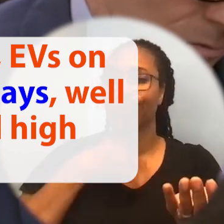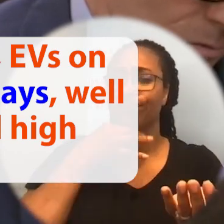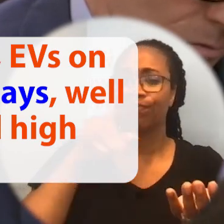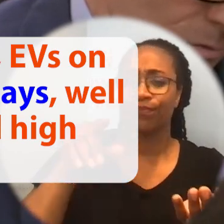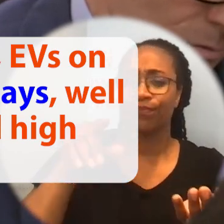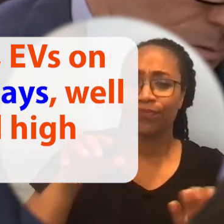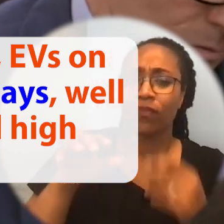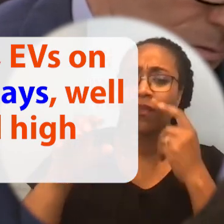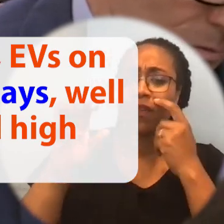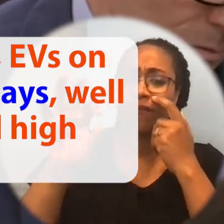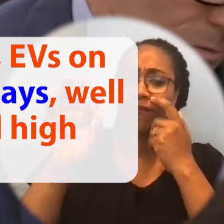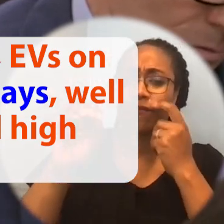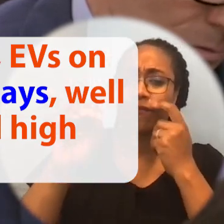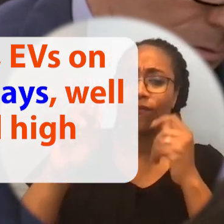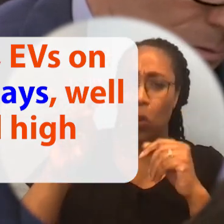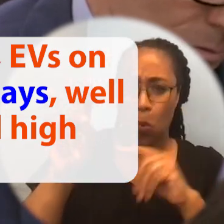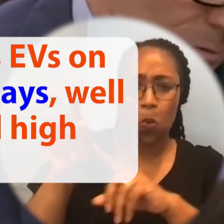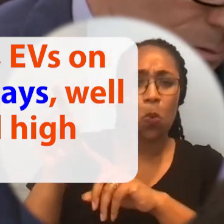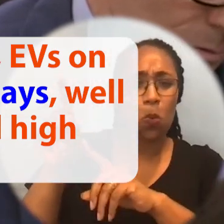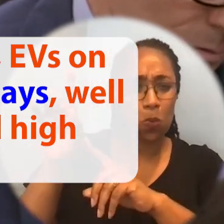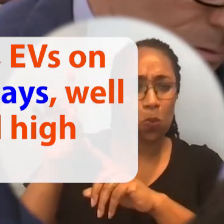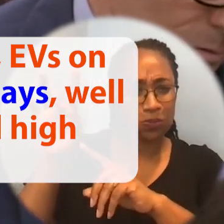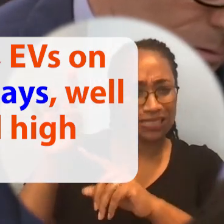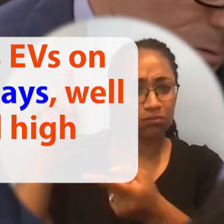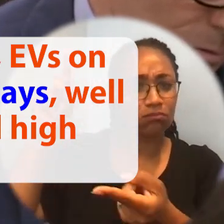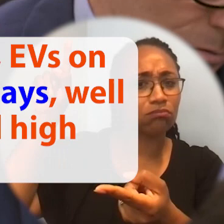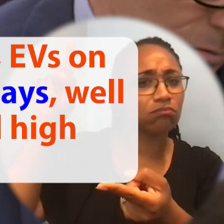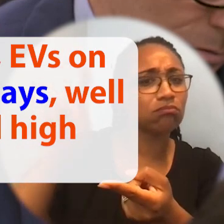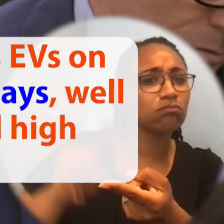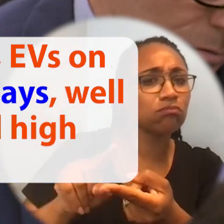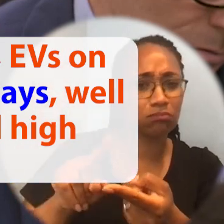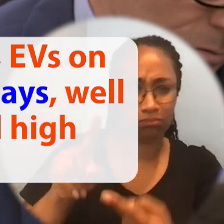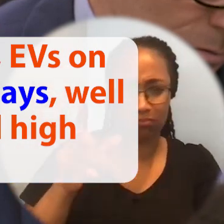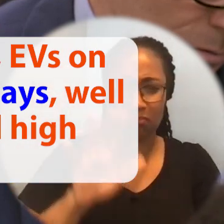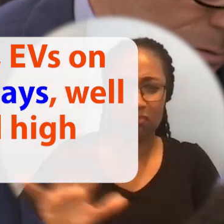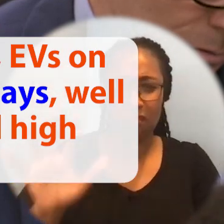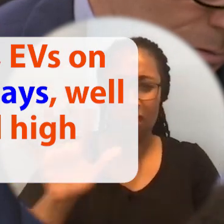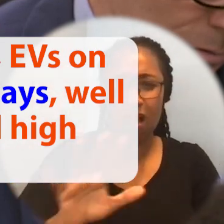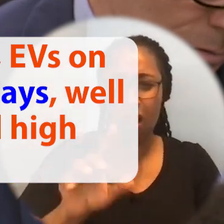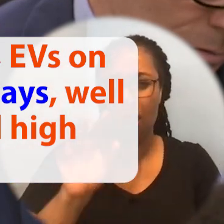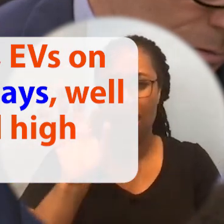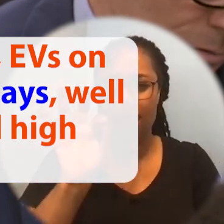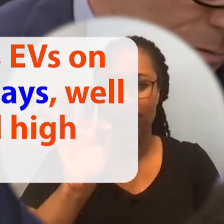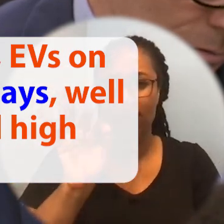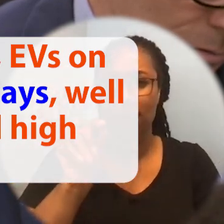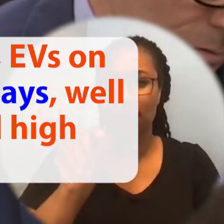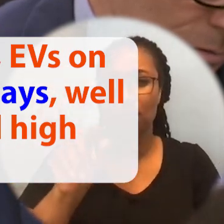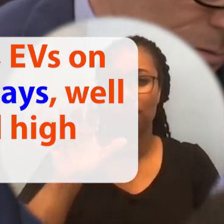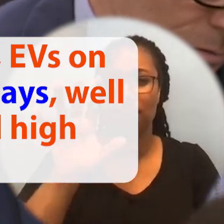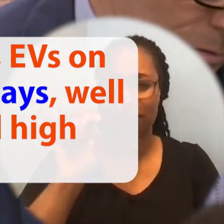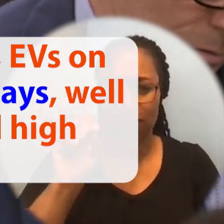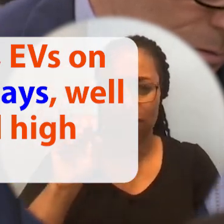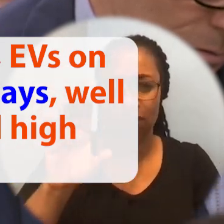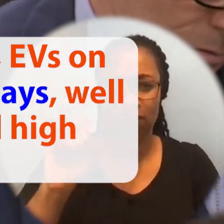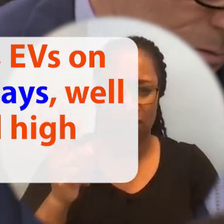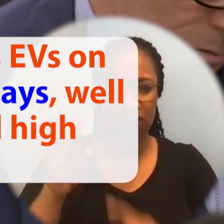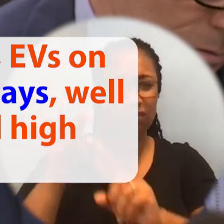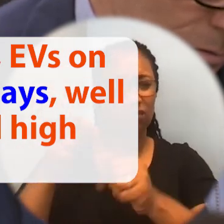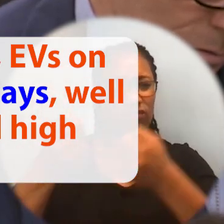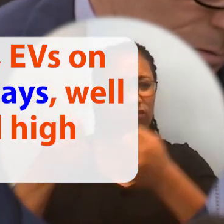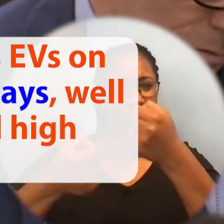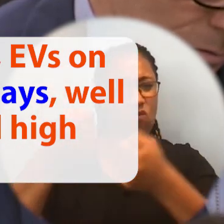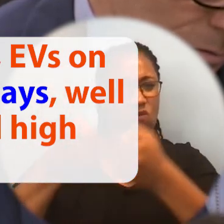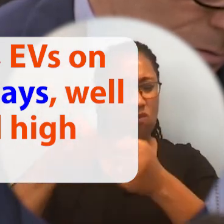the F-150. Cox Automotive is showing that dealerships now have a 92-day supply of EVs on their lots, which is about twice the